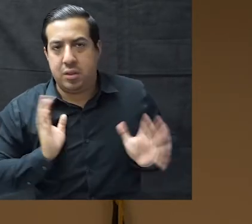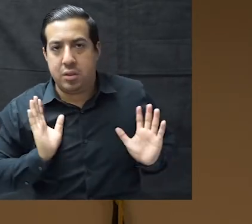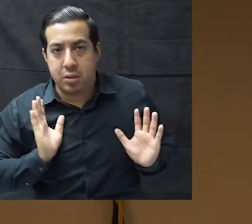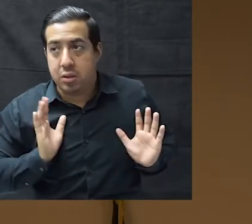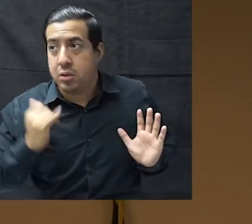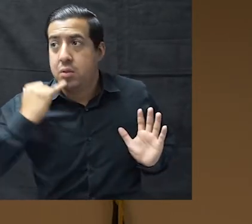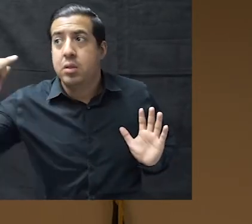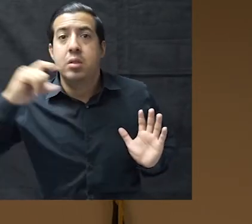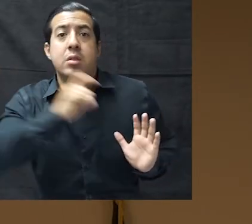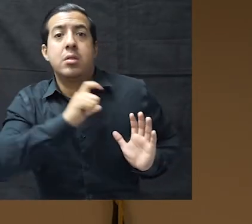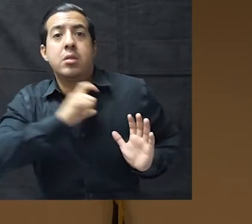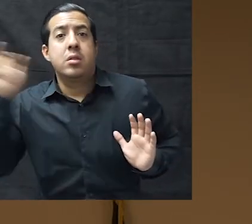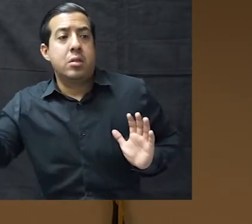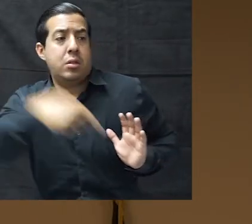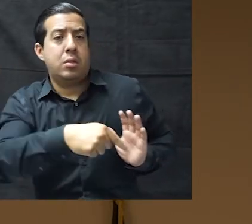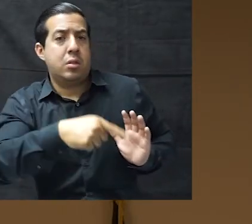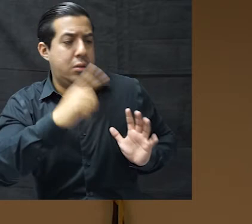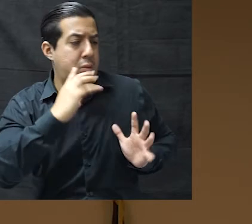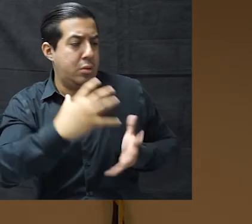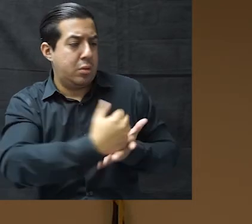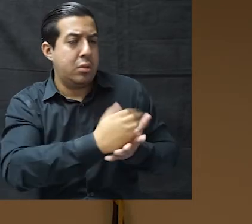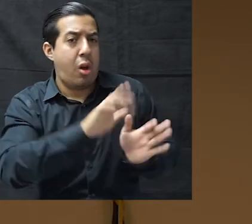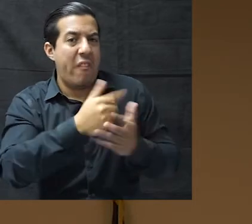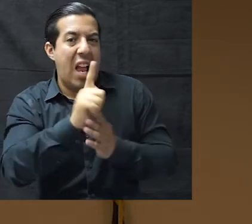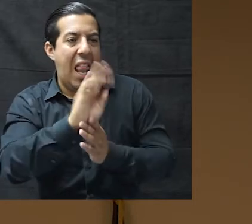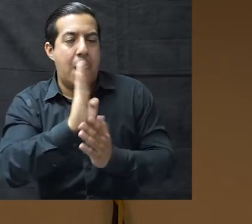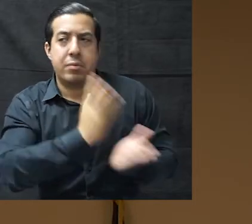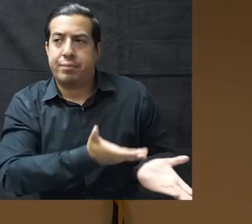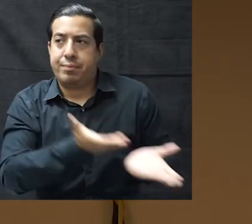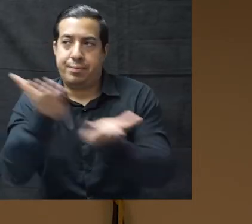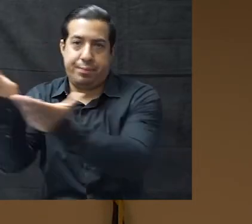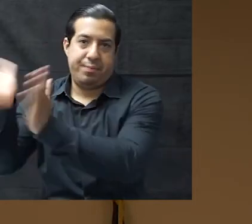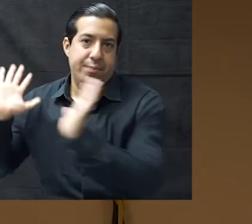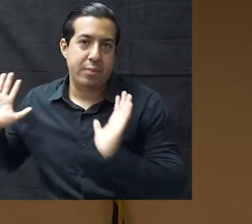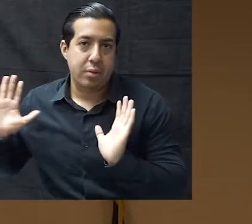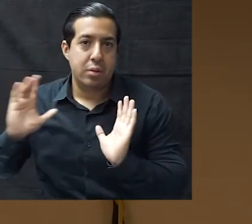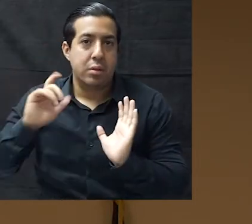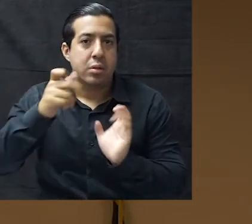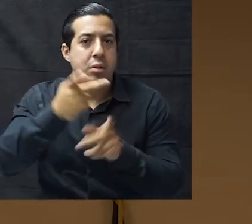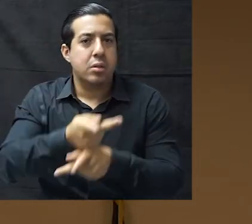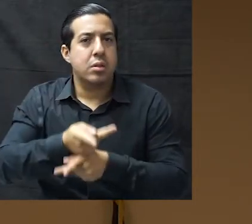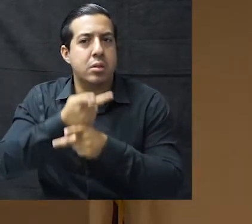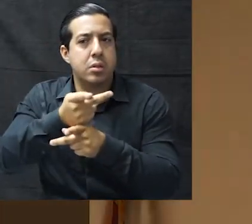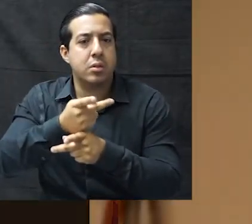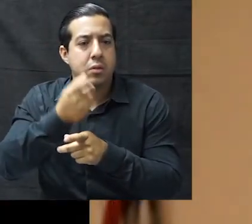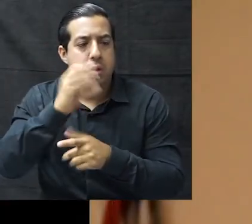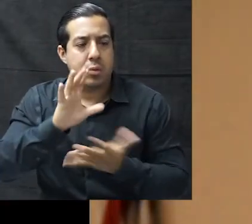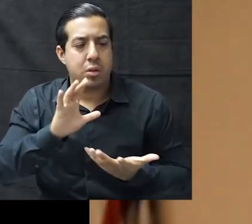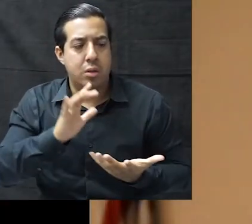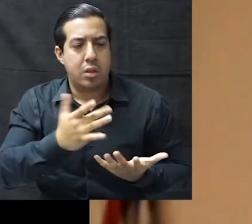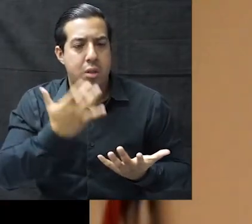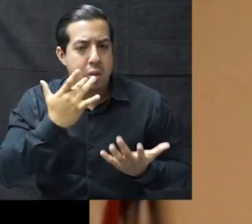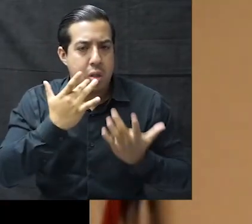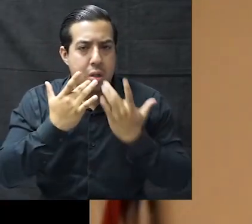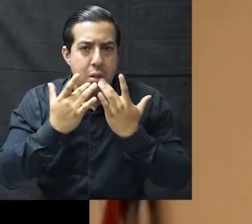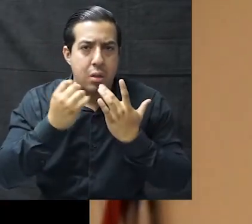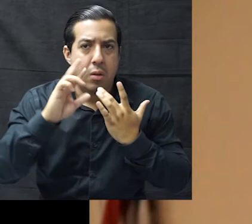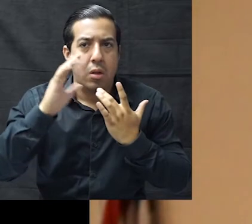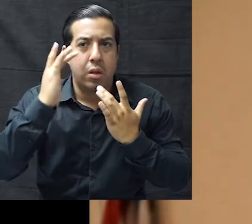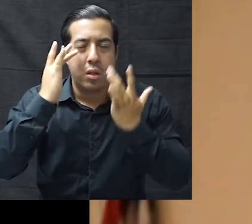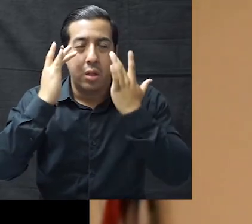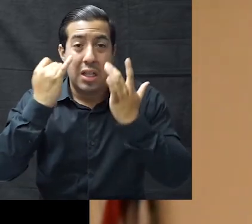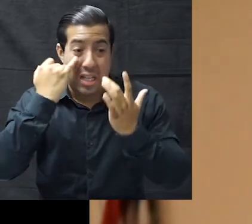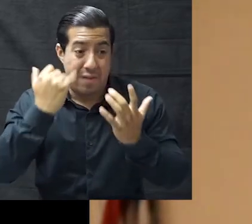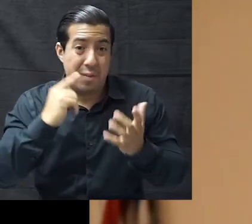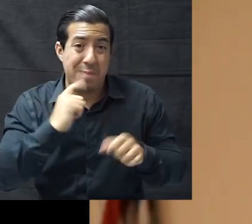animal tranquilizer. Okay. It's used for tranquilizing elephants and rhinoceroses. It's the only legal, and it's